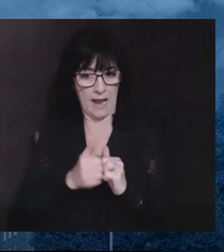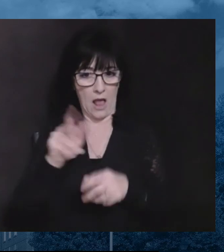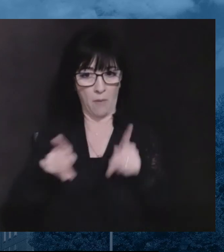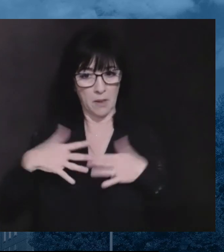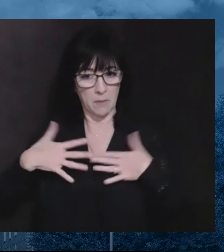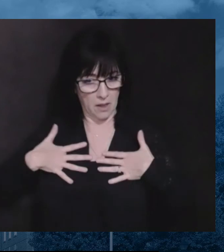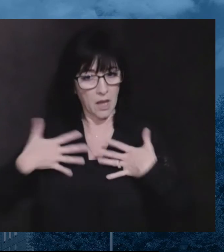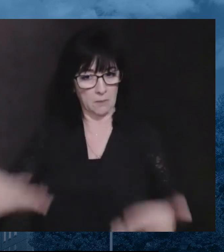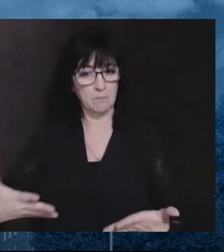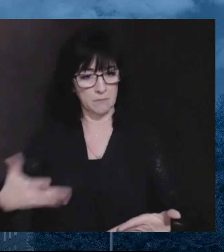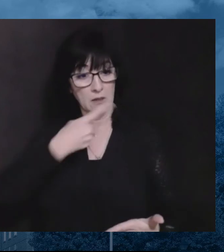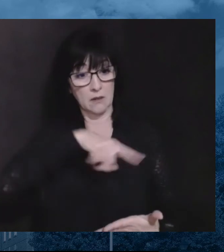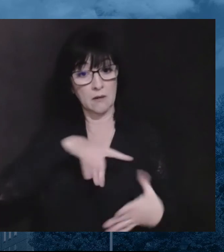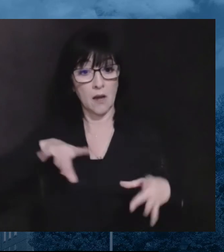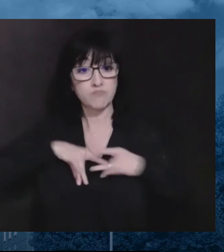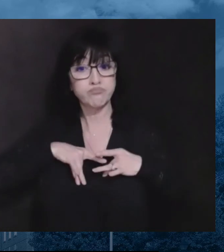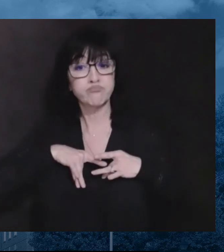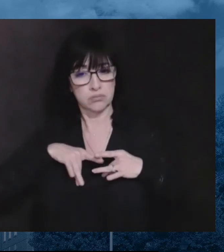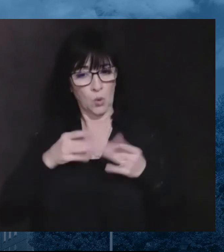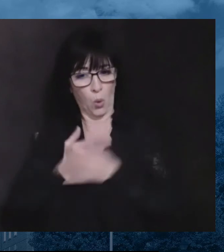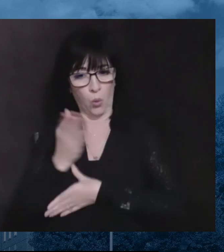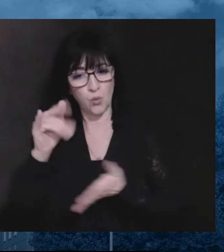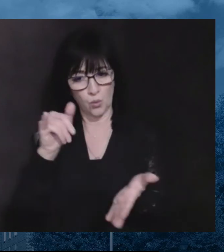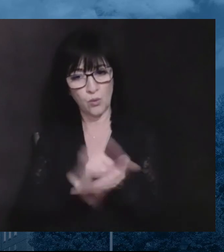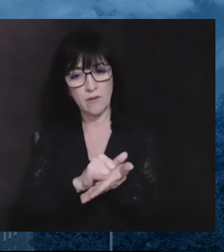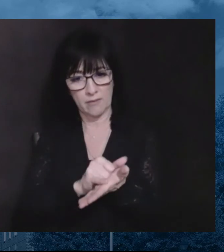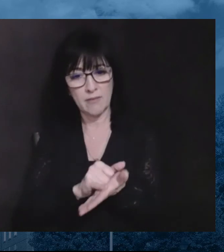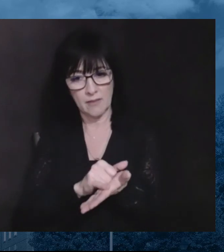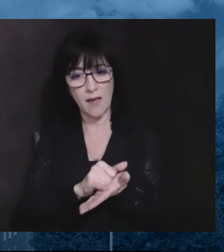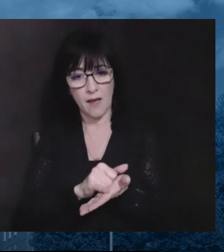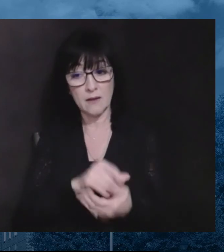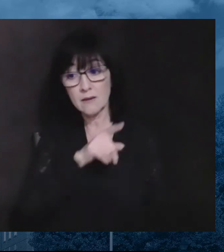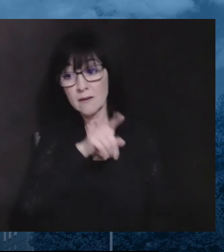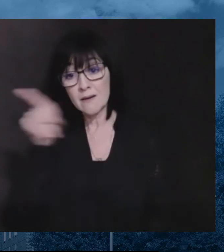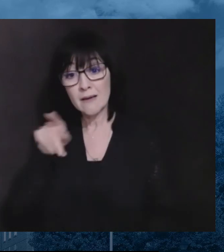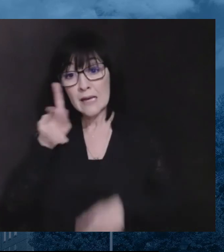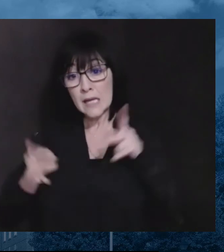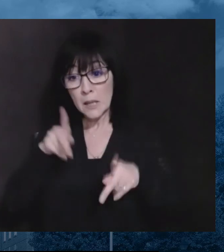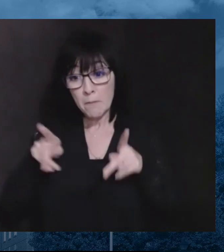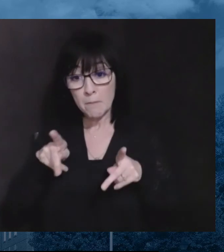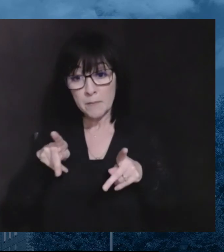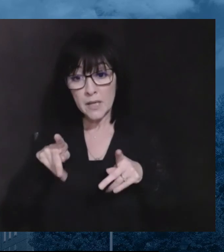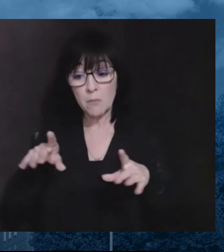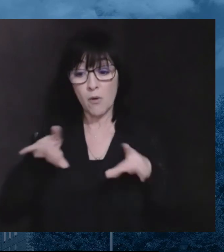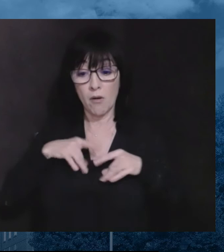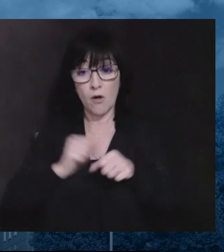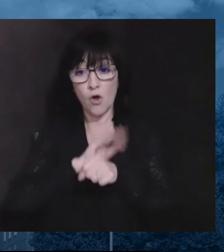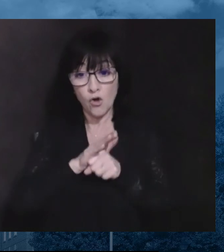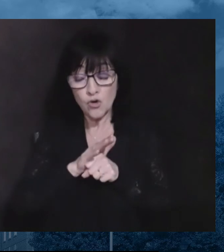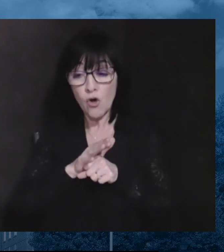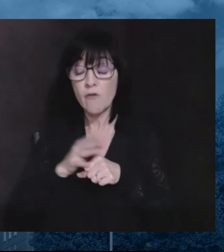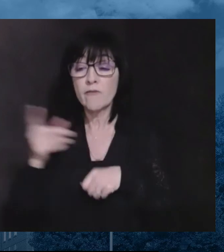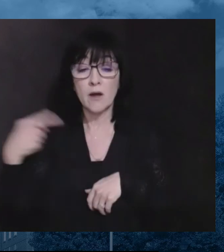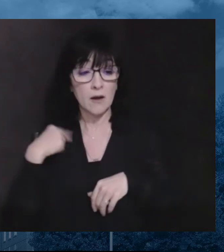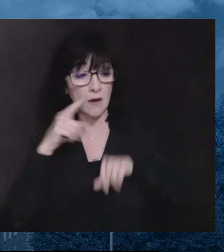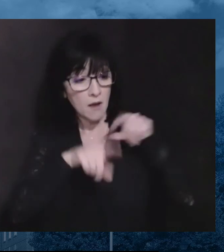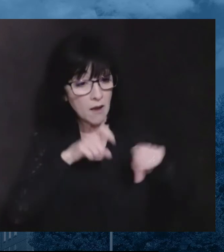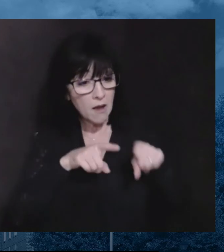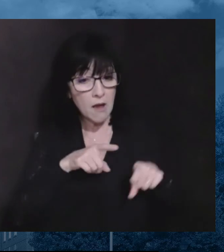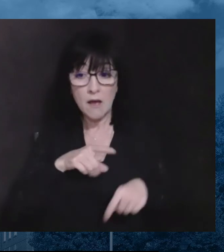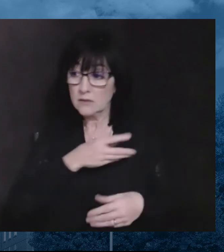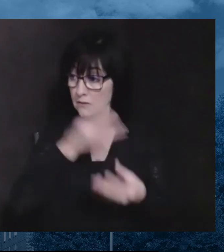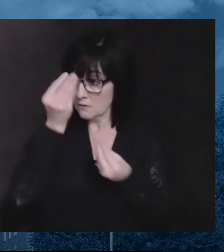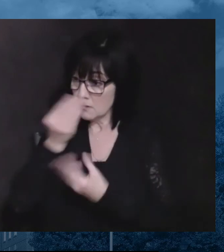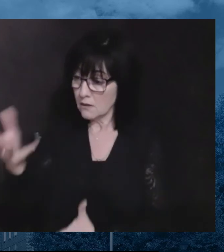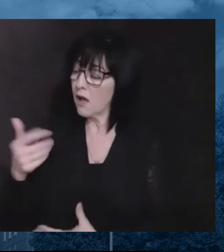countries around the world are seeing and saying the same things. Our job is to communicate that to the people we